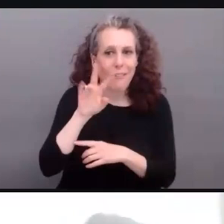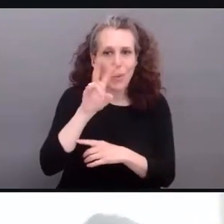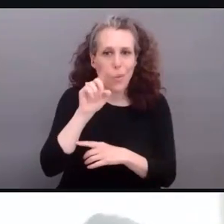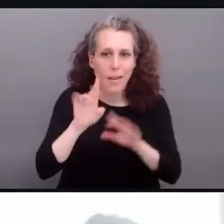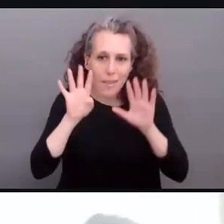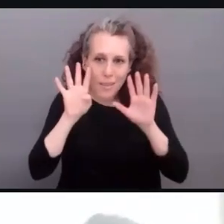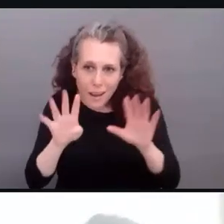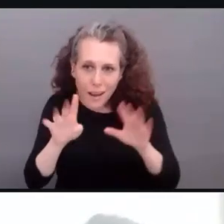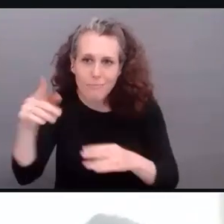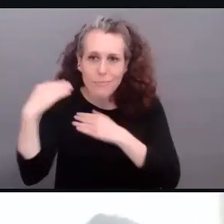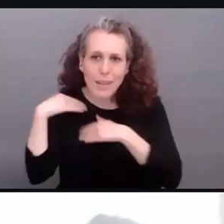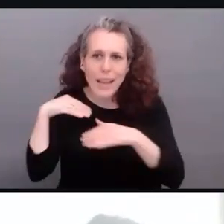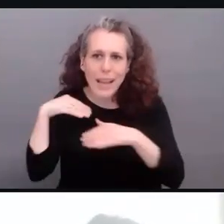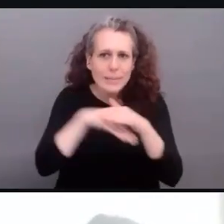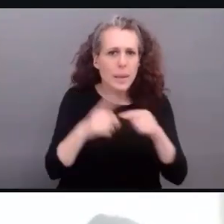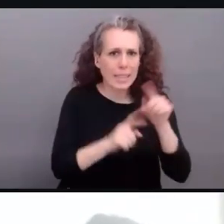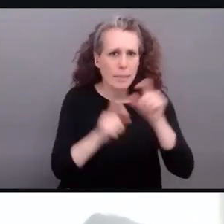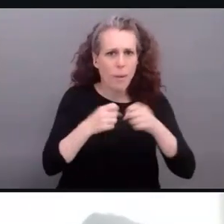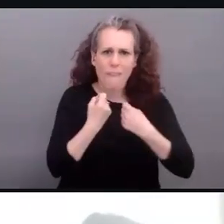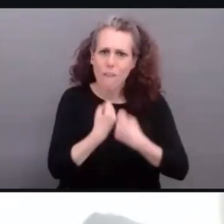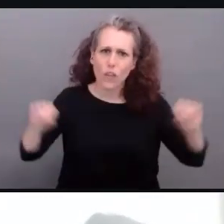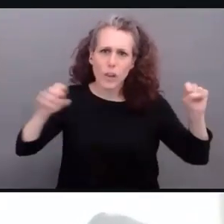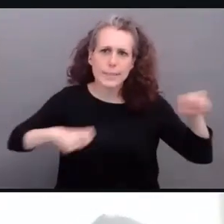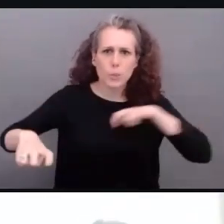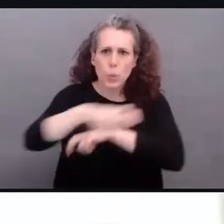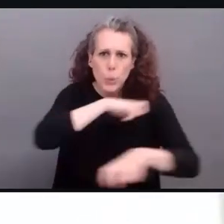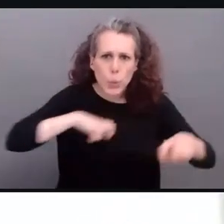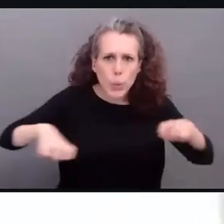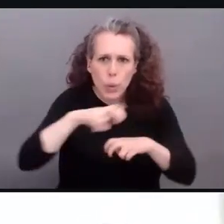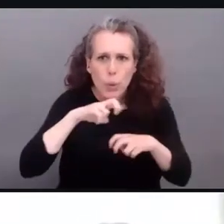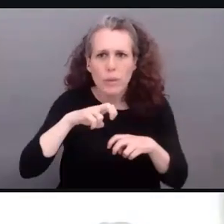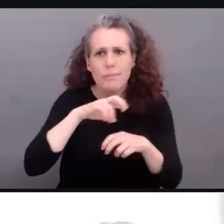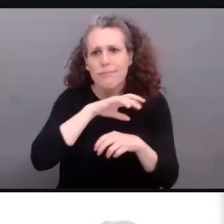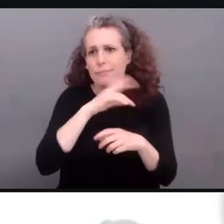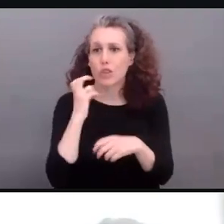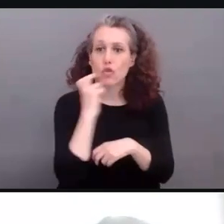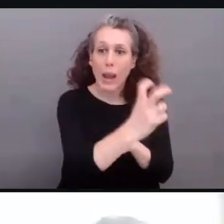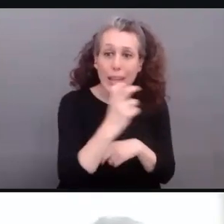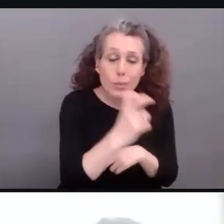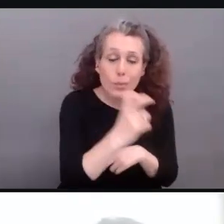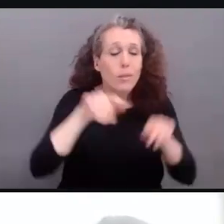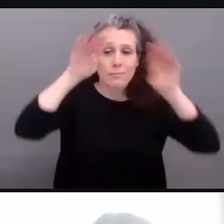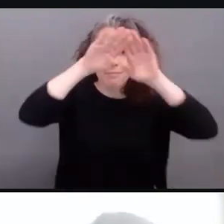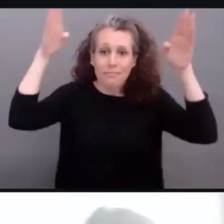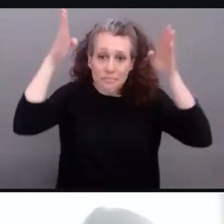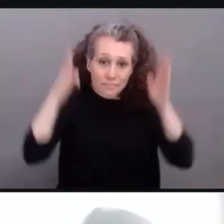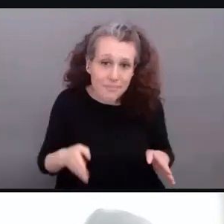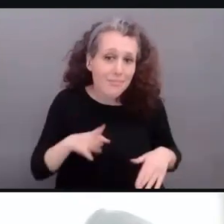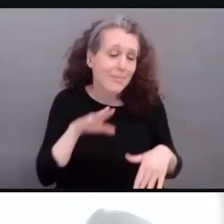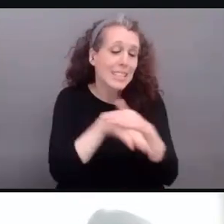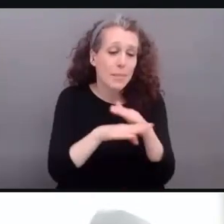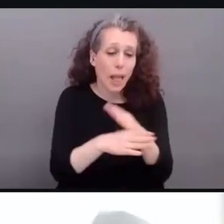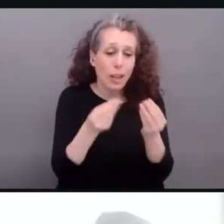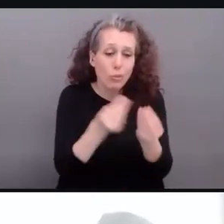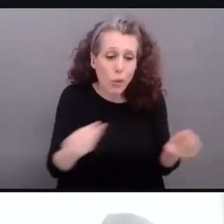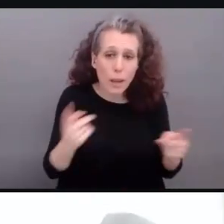of movement of people with disabilities covering areas and policies such as transport, built environment, accessibility of goods and services,